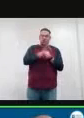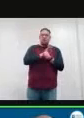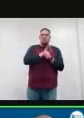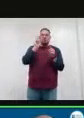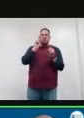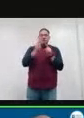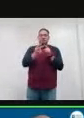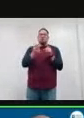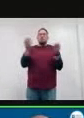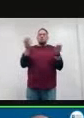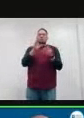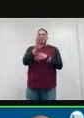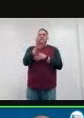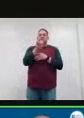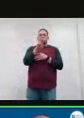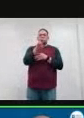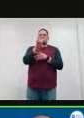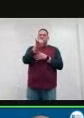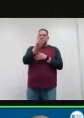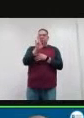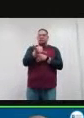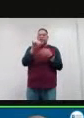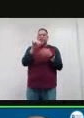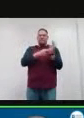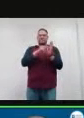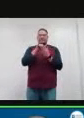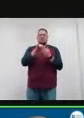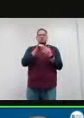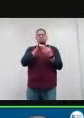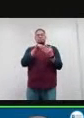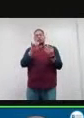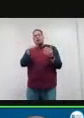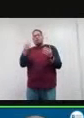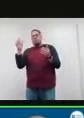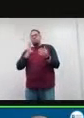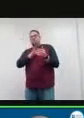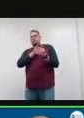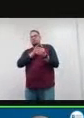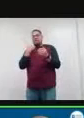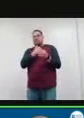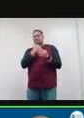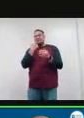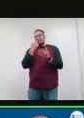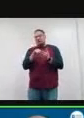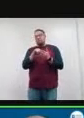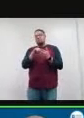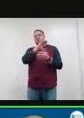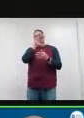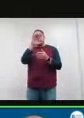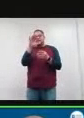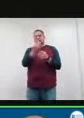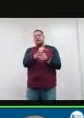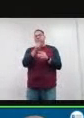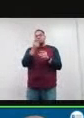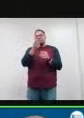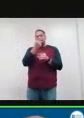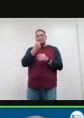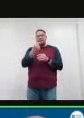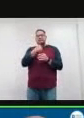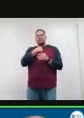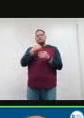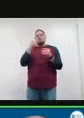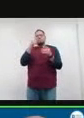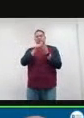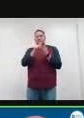what fiduciary means, and that's what we heard reflected by other board members. So to capture what Satya was sharing is I